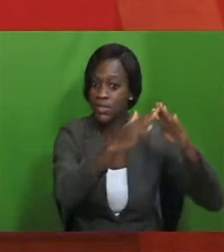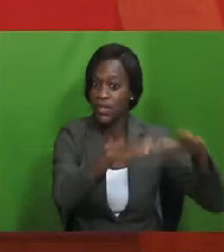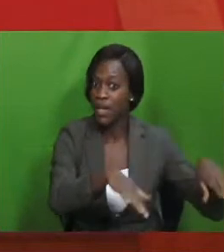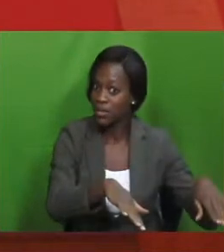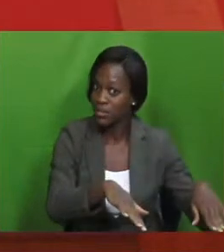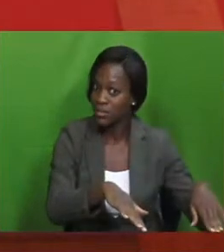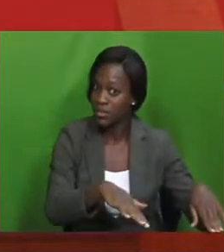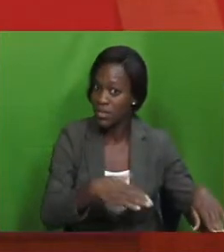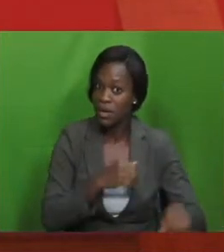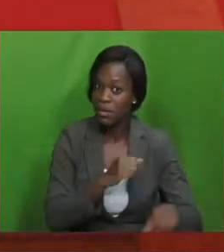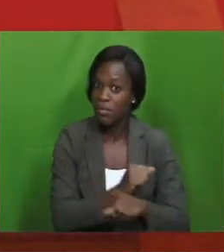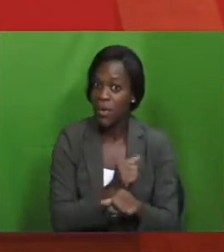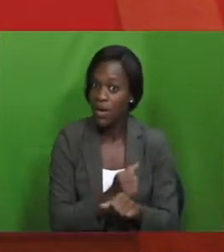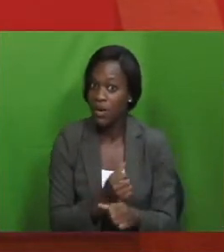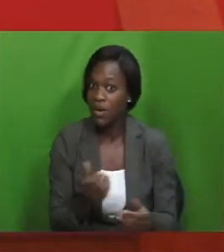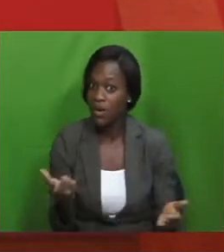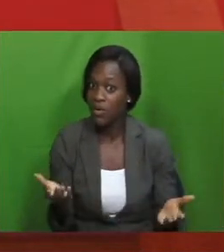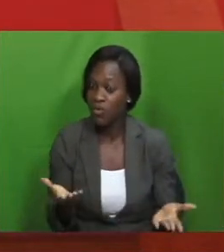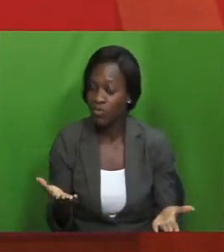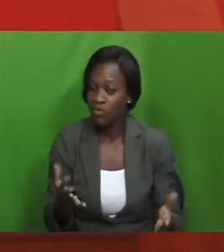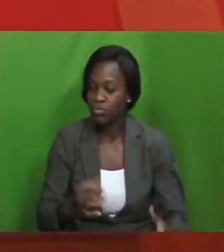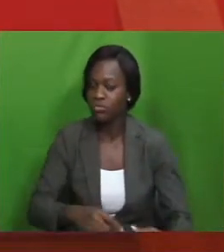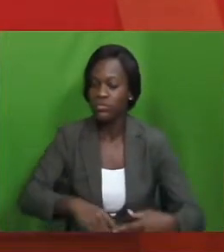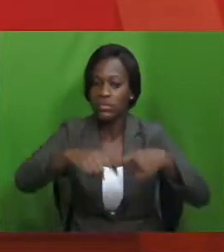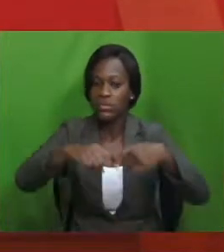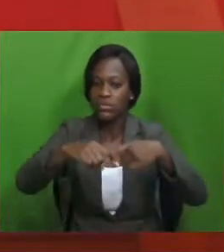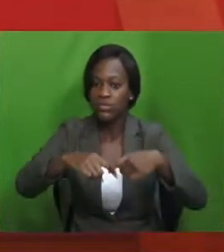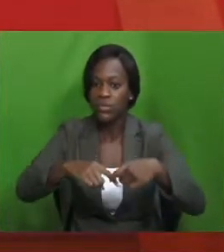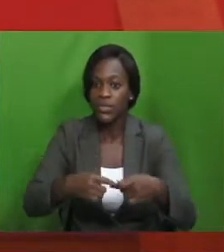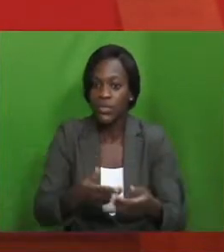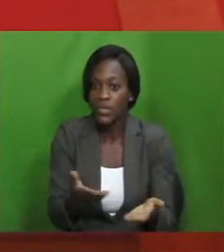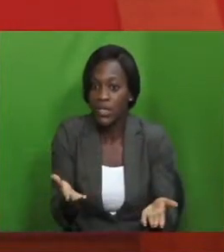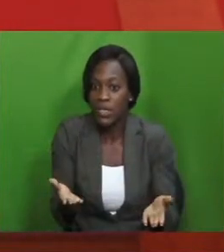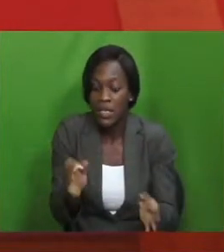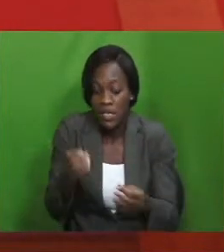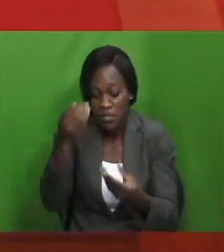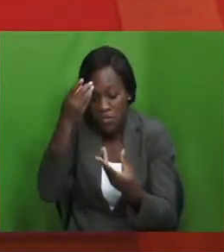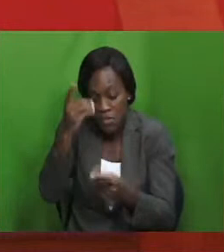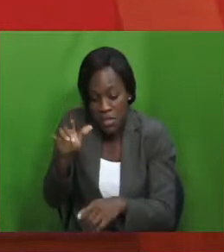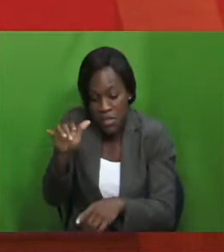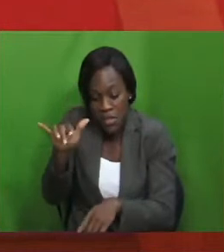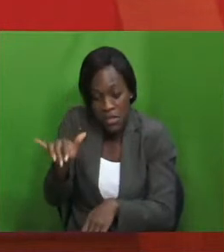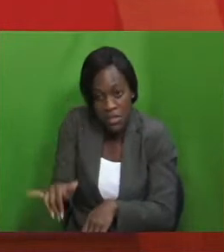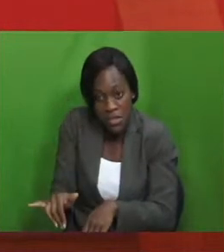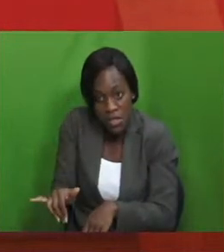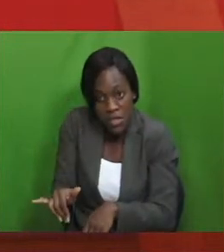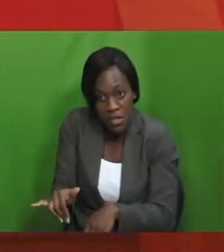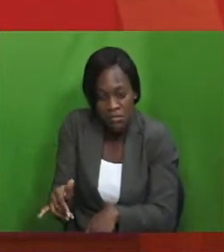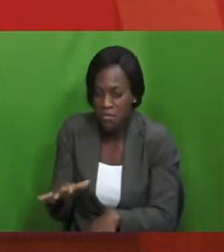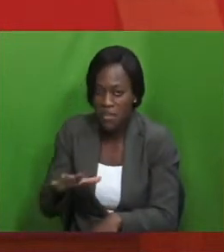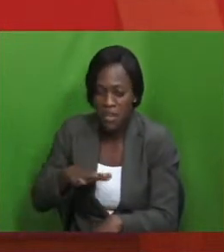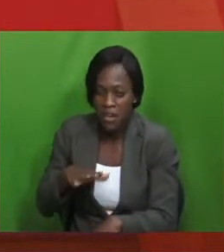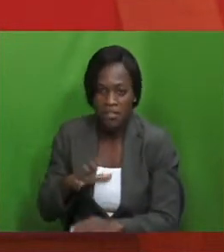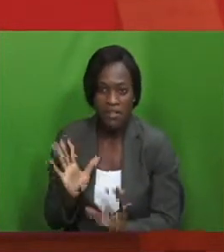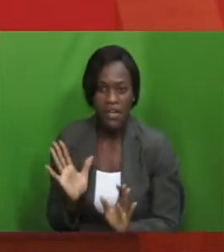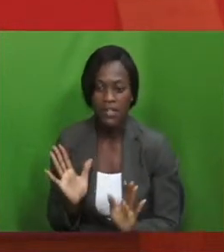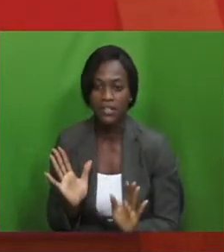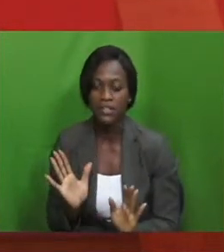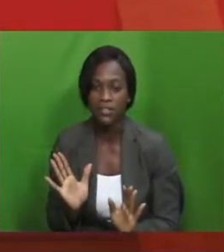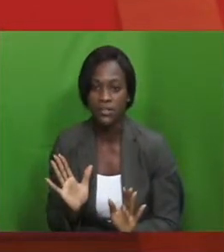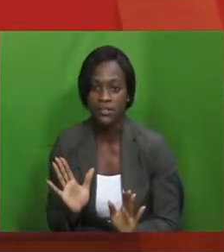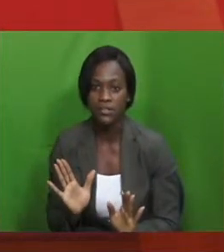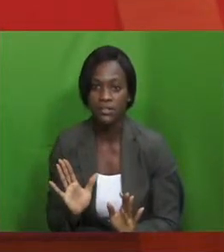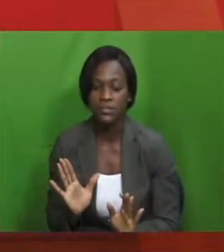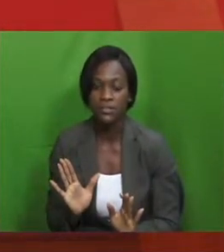is to suspend the House. If the members decide to stay on the floor, that is their